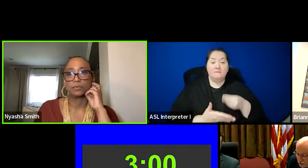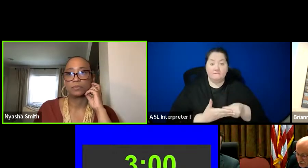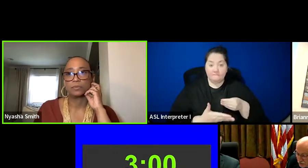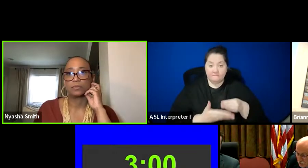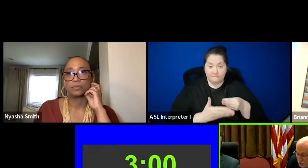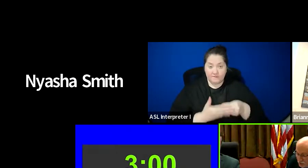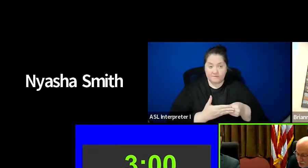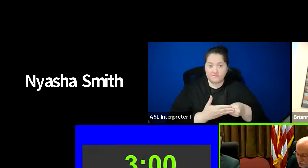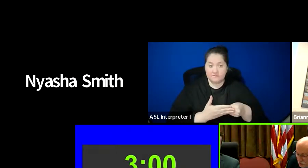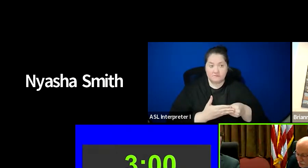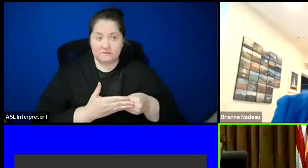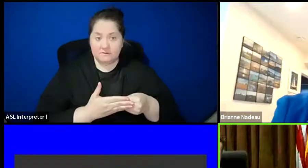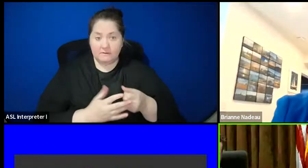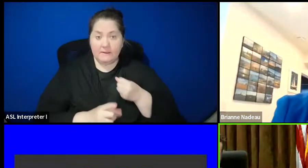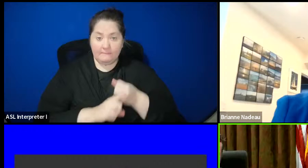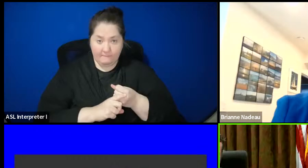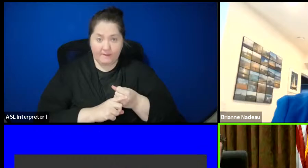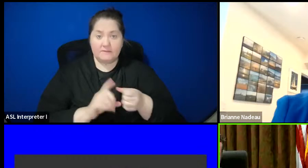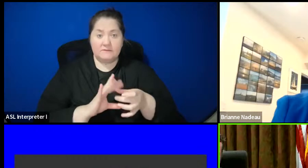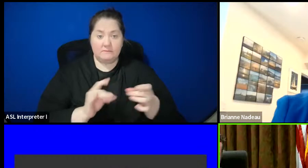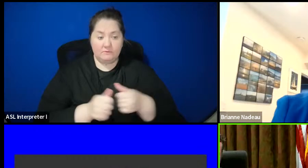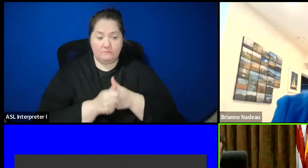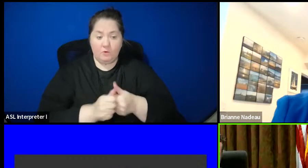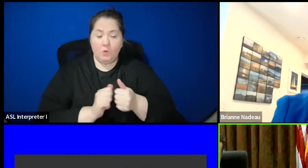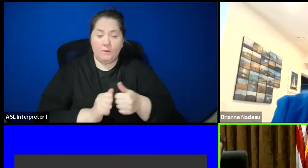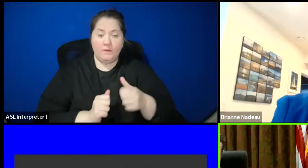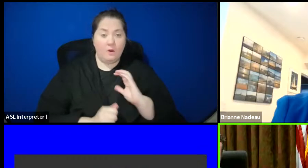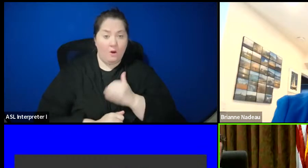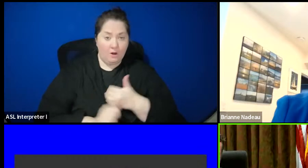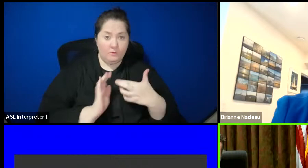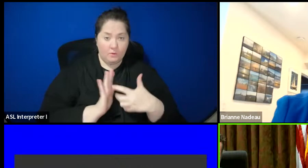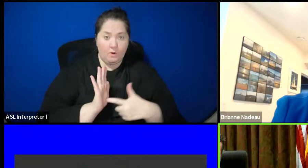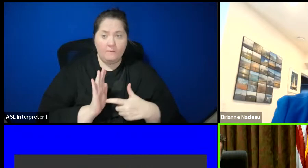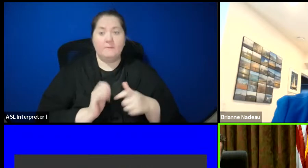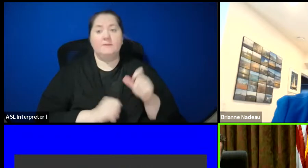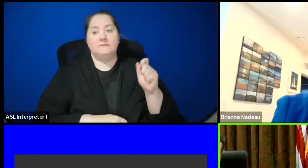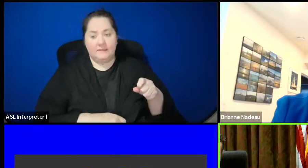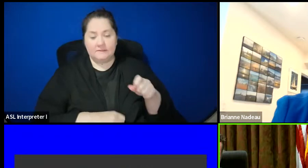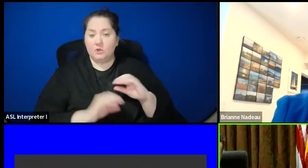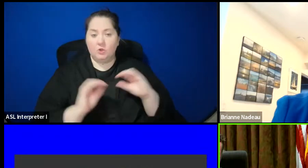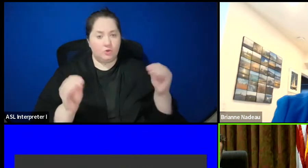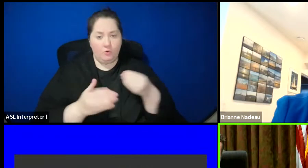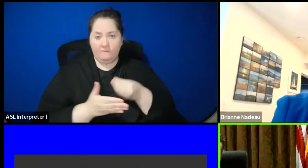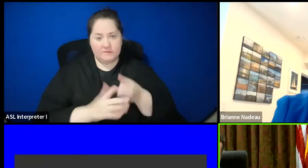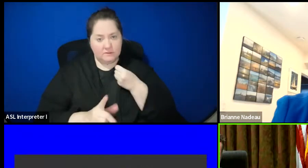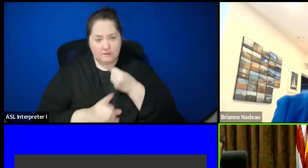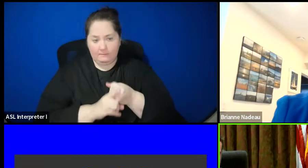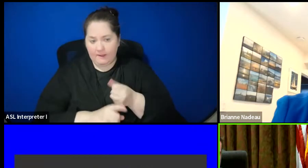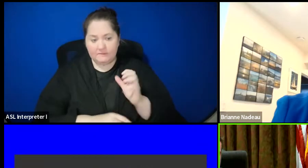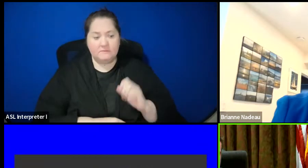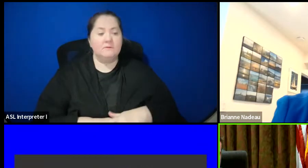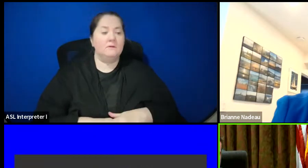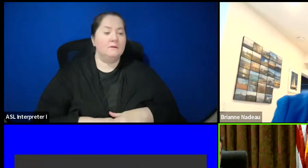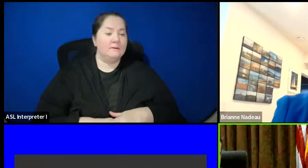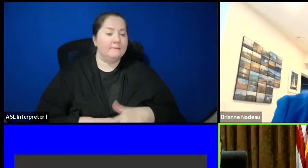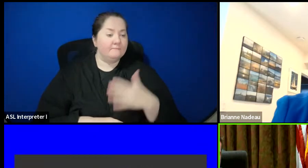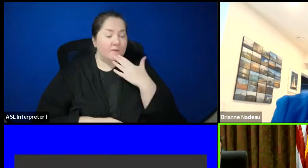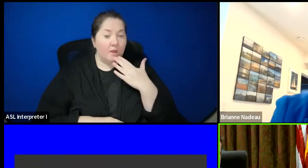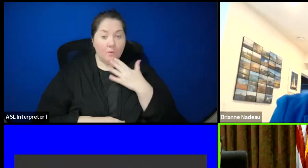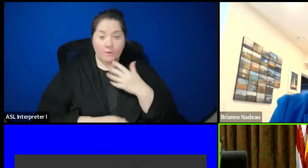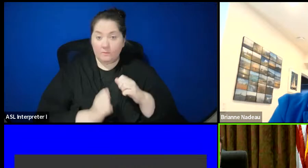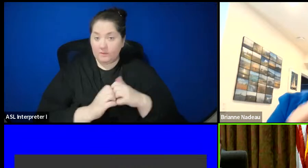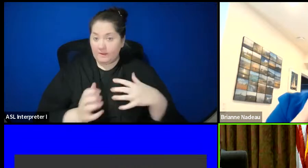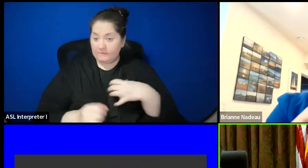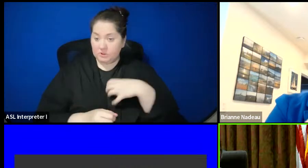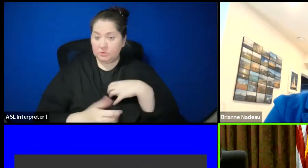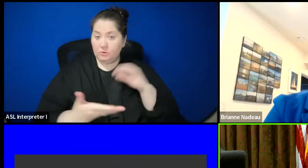Budget Director, does the measure's fiscal impact statement comply with council requirements? Yes, it does, and there is no fiscal impact. Thank you. Without objection, this